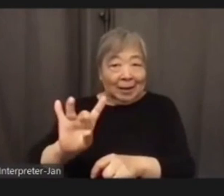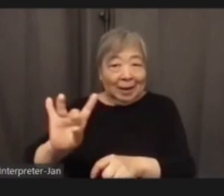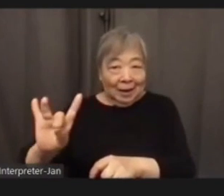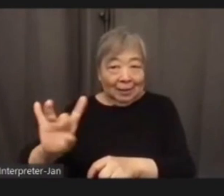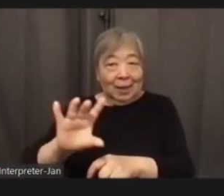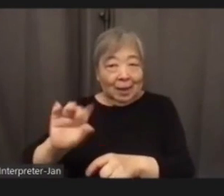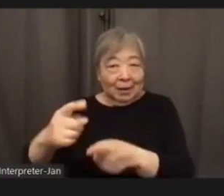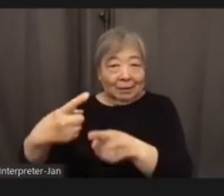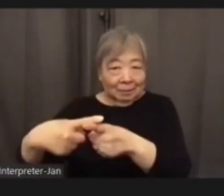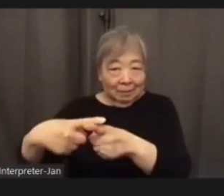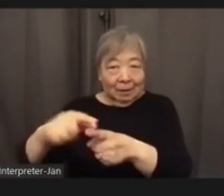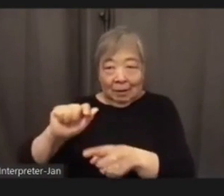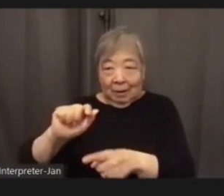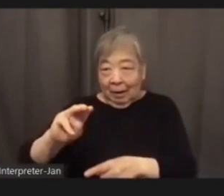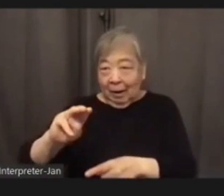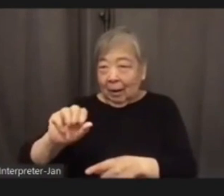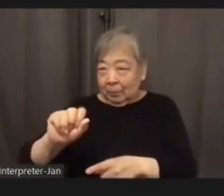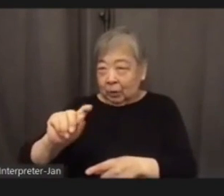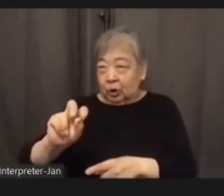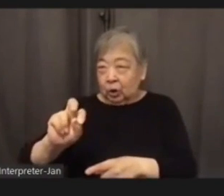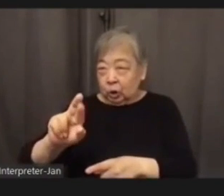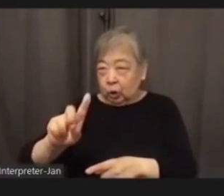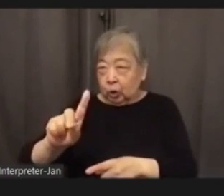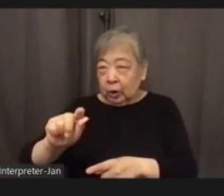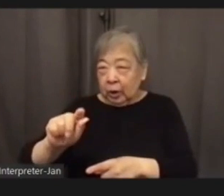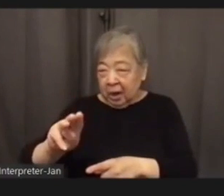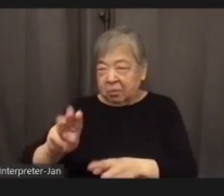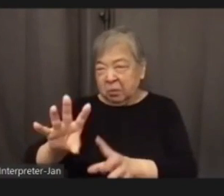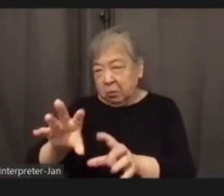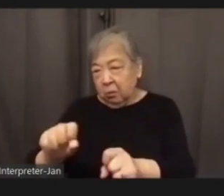Amsterdam. And it began